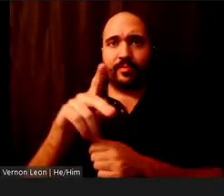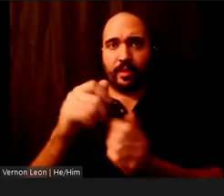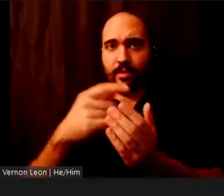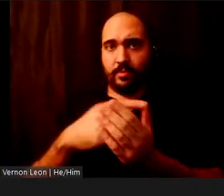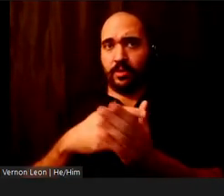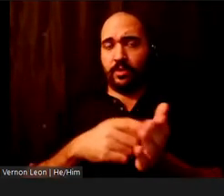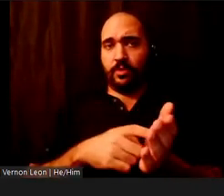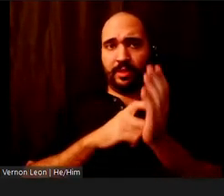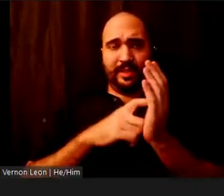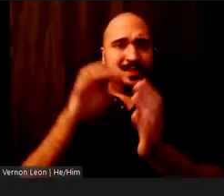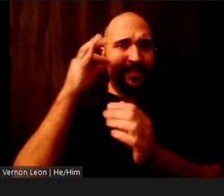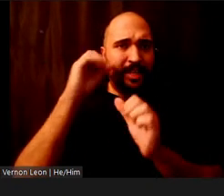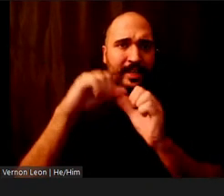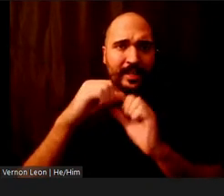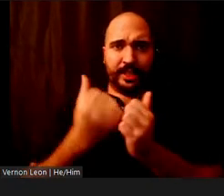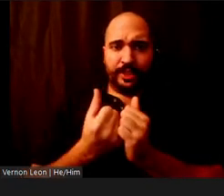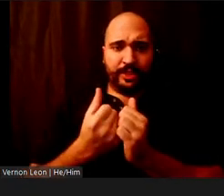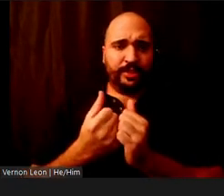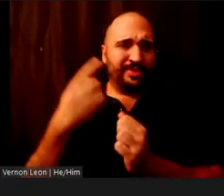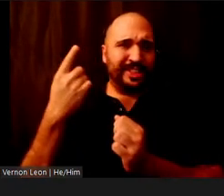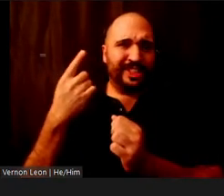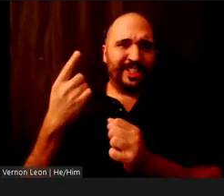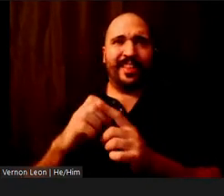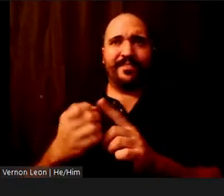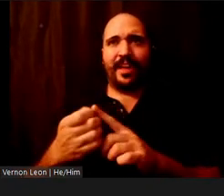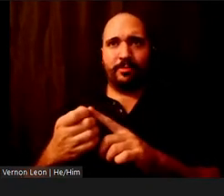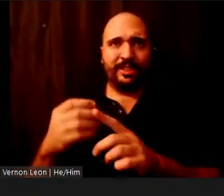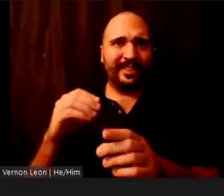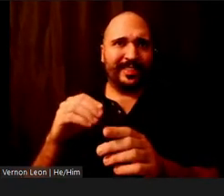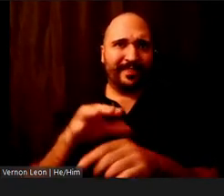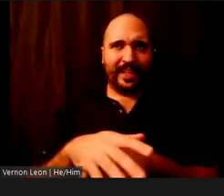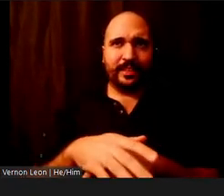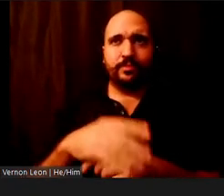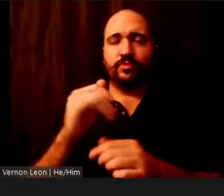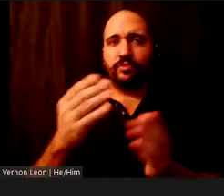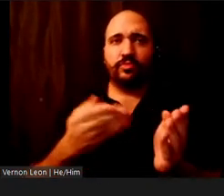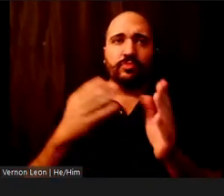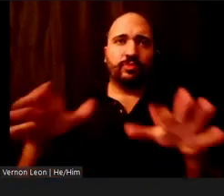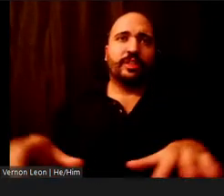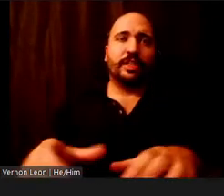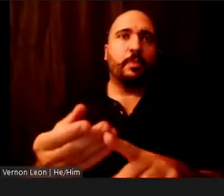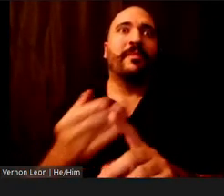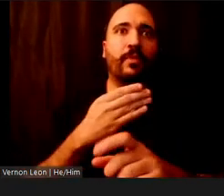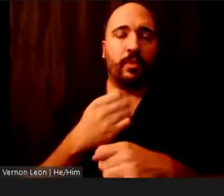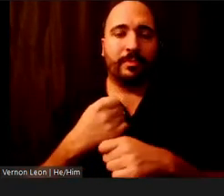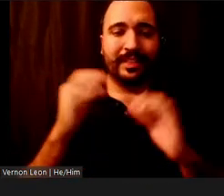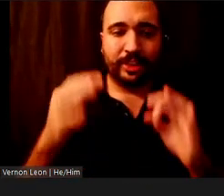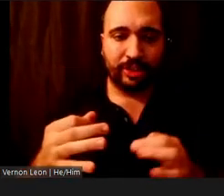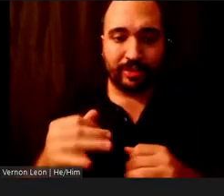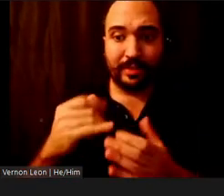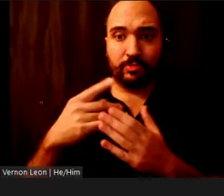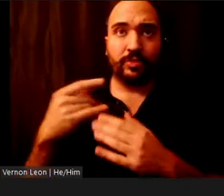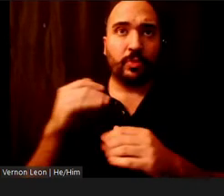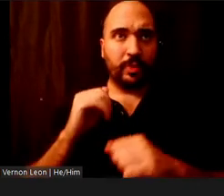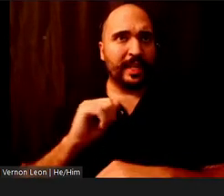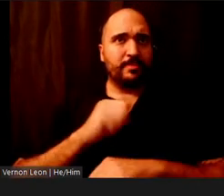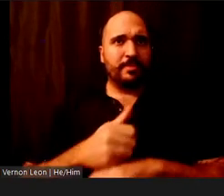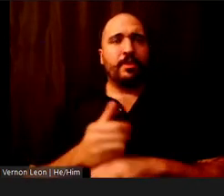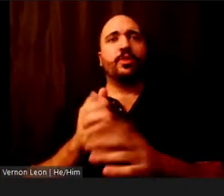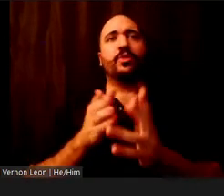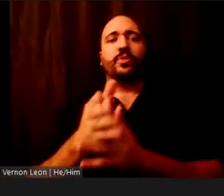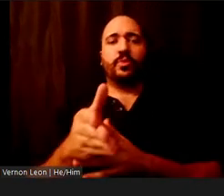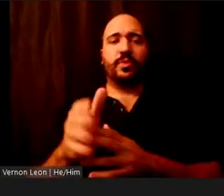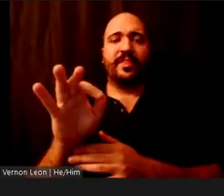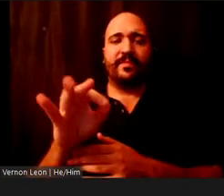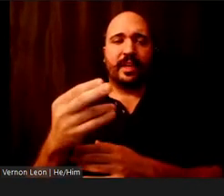assess and consider the environmental effects of their proposed actions prior to making a decision. The project would be implemented through the Federal Highway